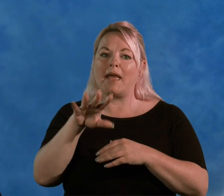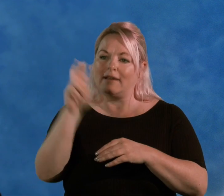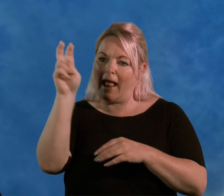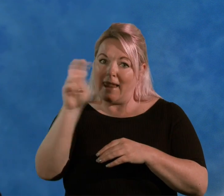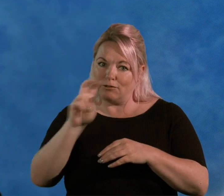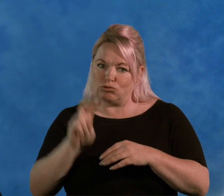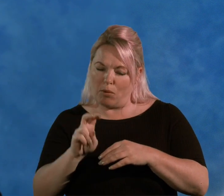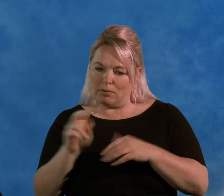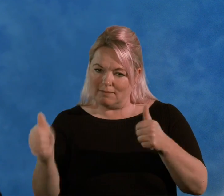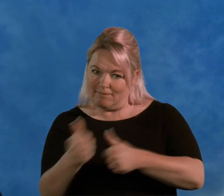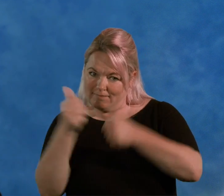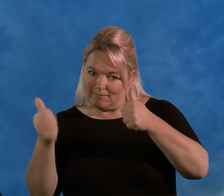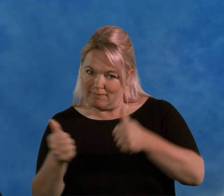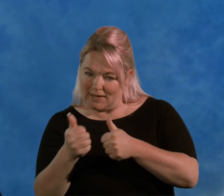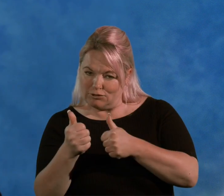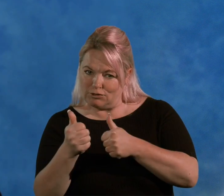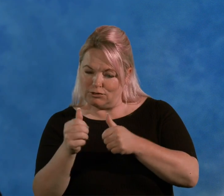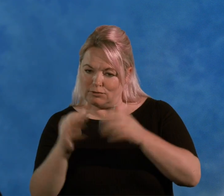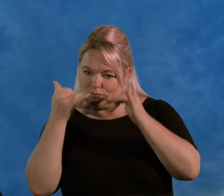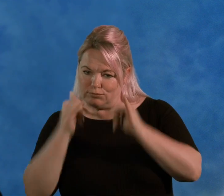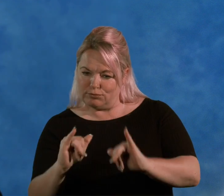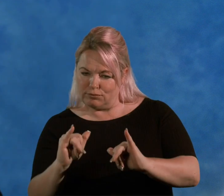the electrodes in my cochlea.